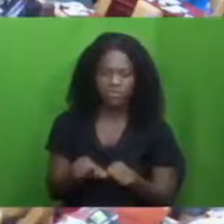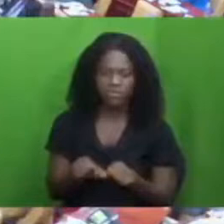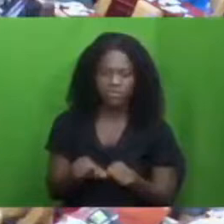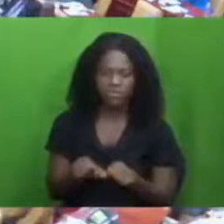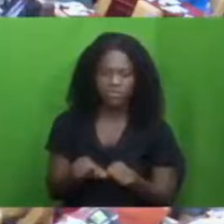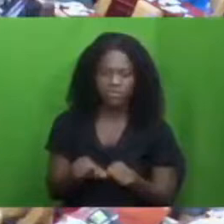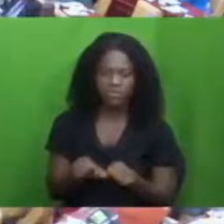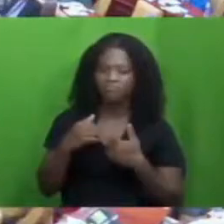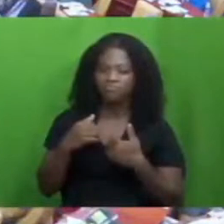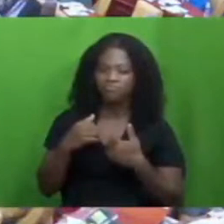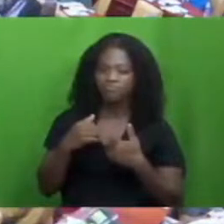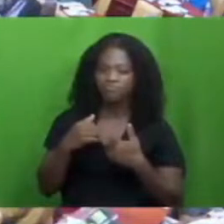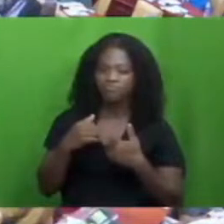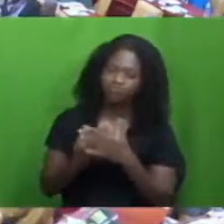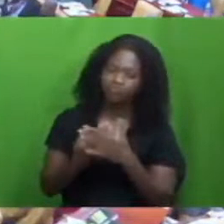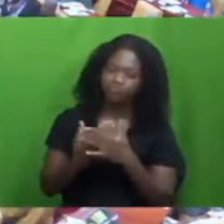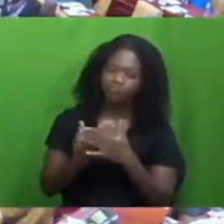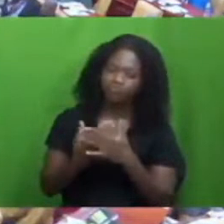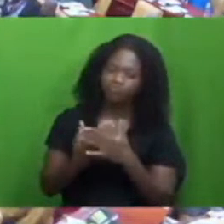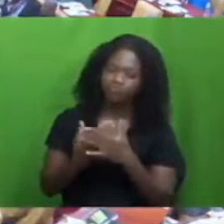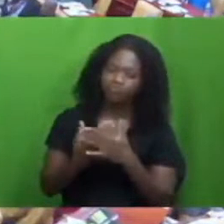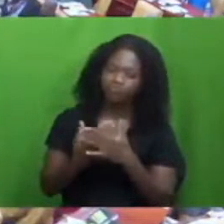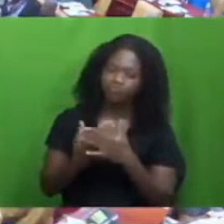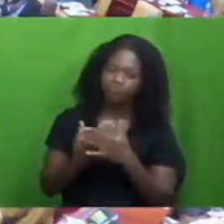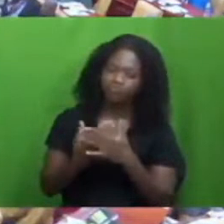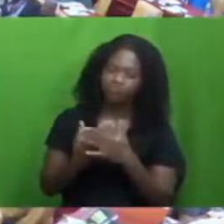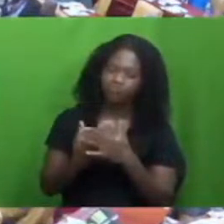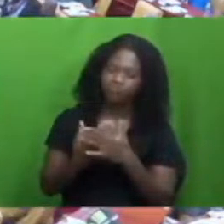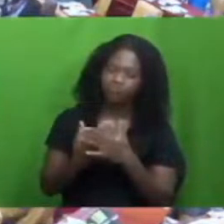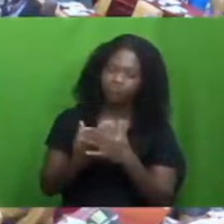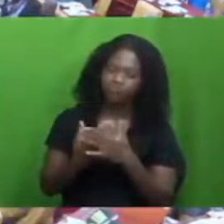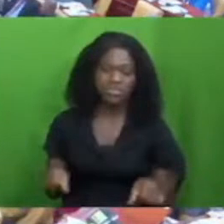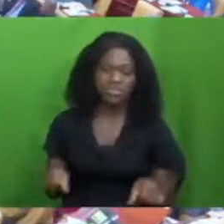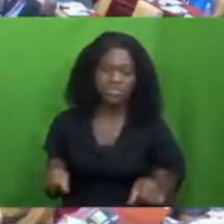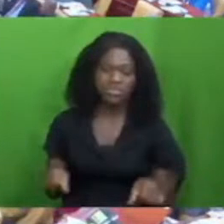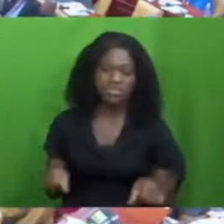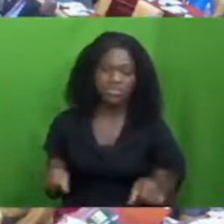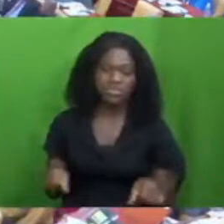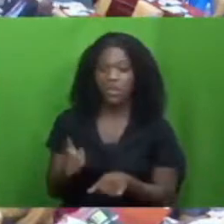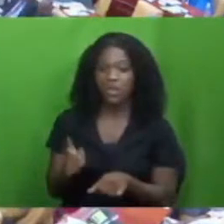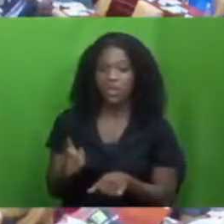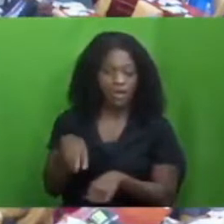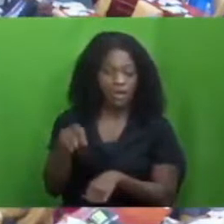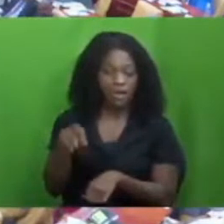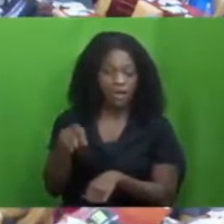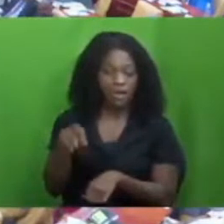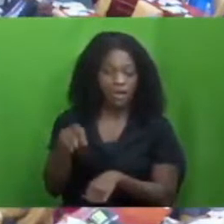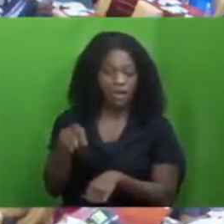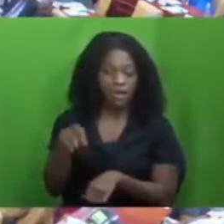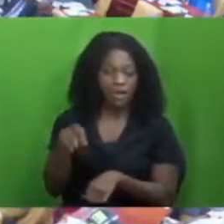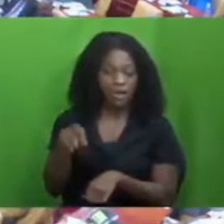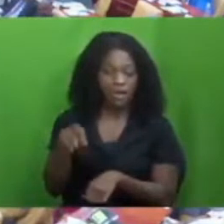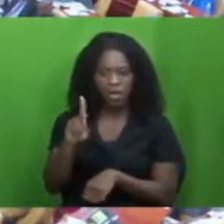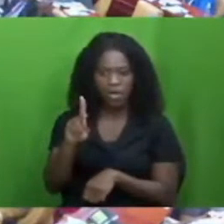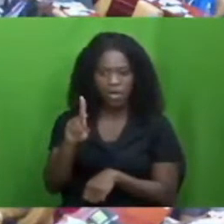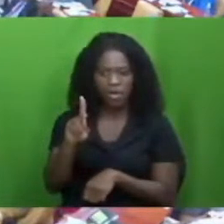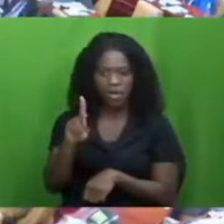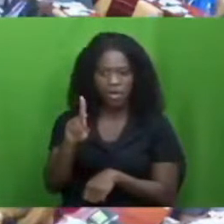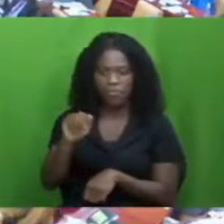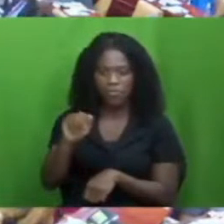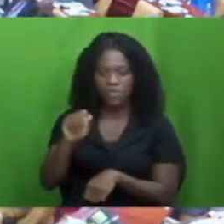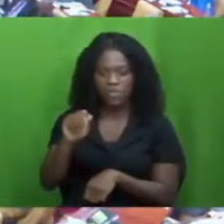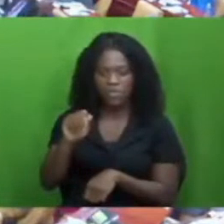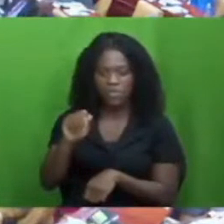in key locations, including Kasunya, Greater Accra, Kumawu, Ashanti, and Banda in OT